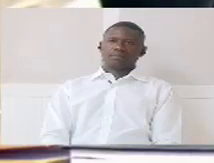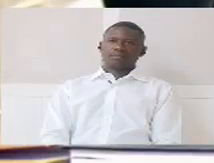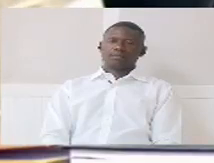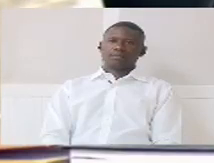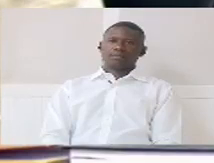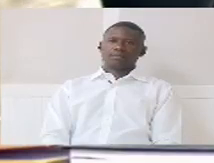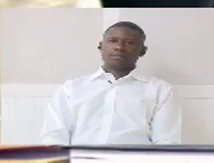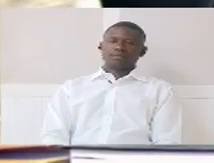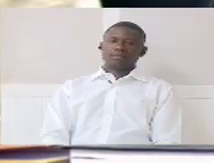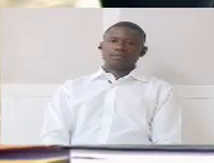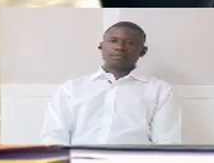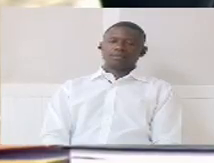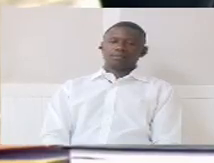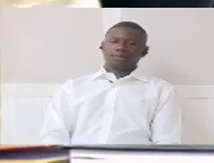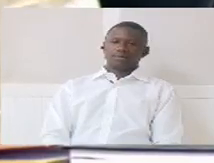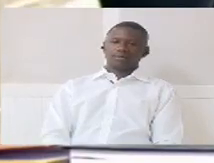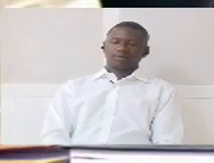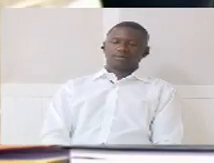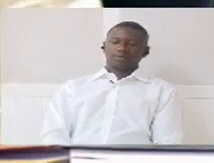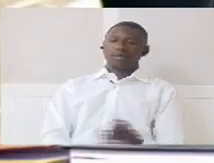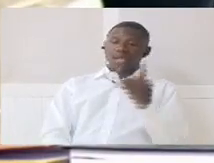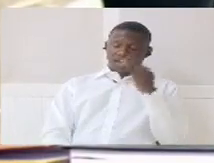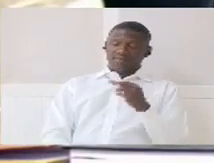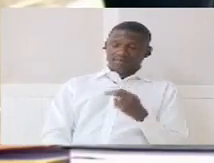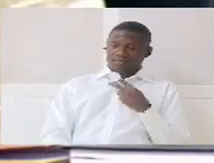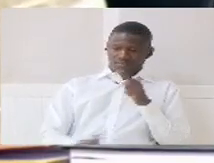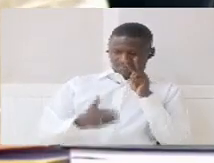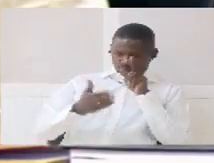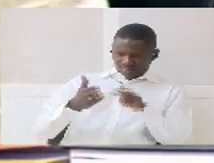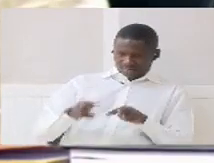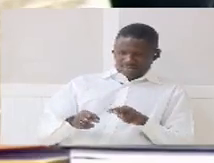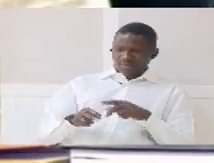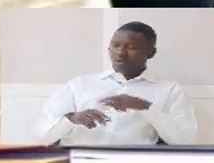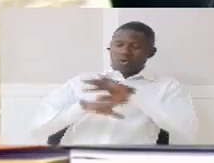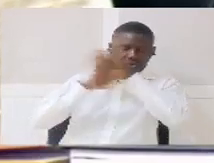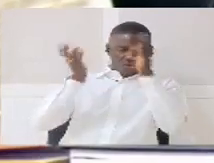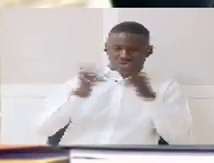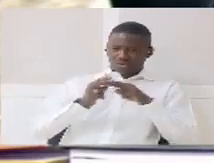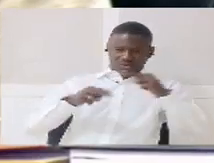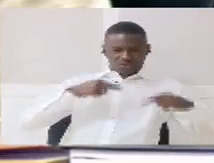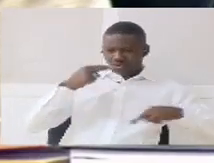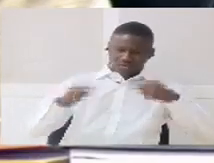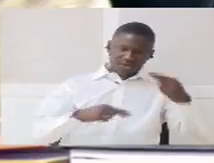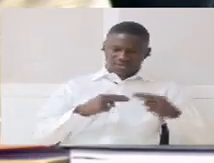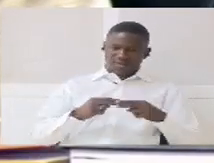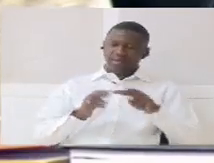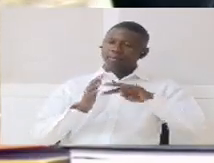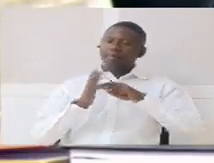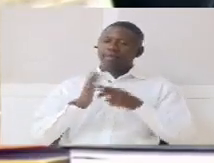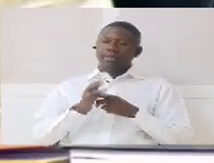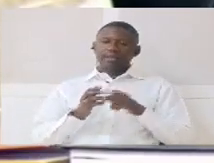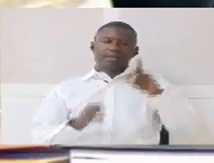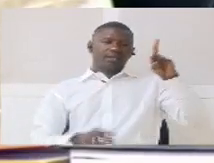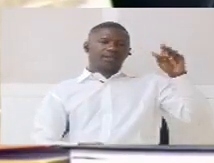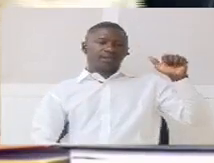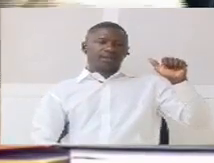story bejube. If you look at the whole story, David Leben don't know Yaya Tim. David was the one between